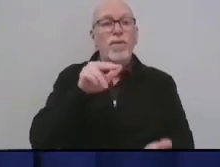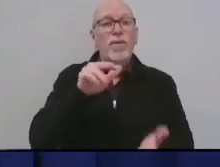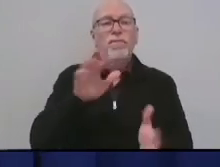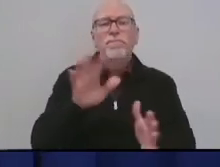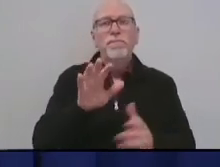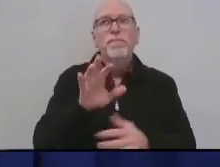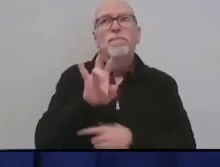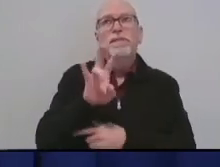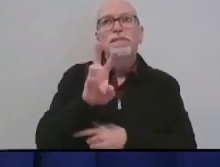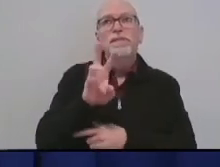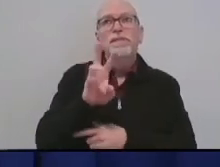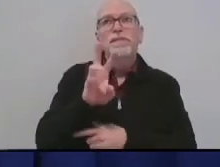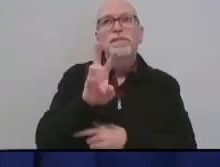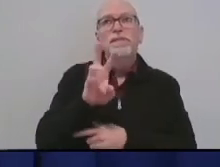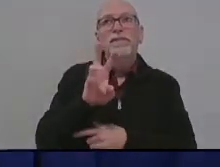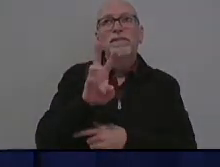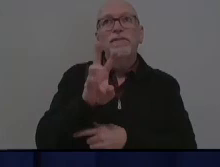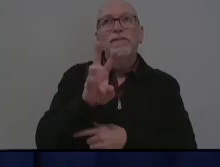76,000 gloves, 43